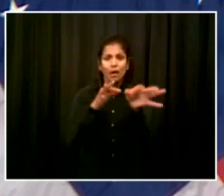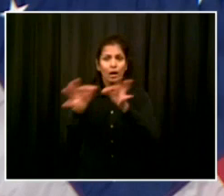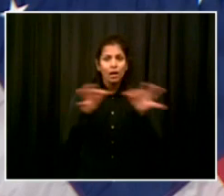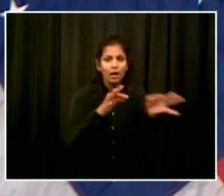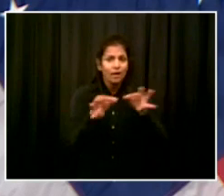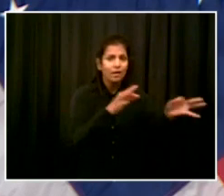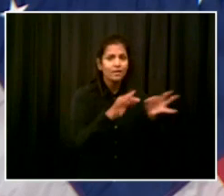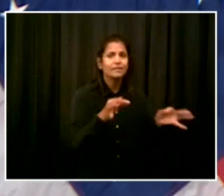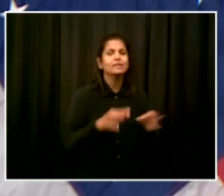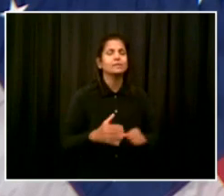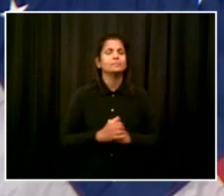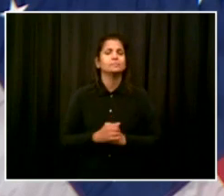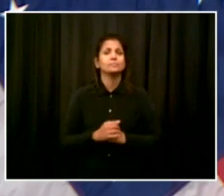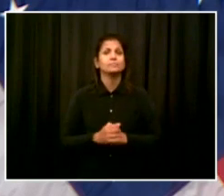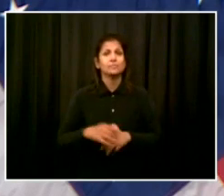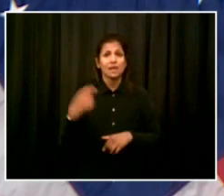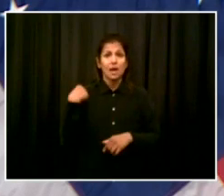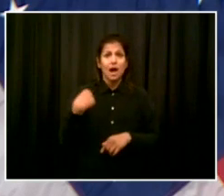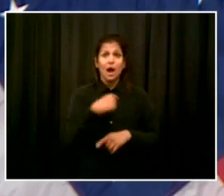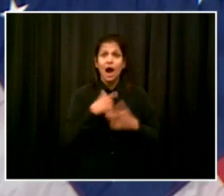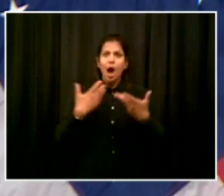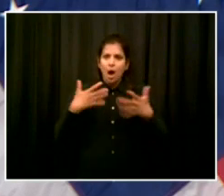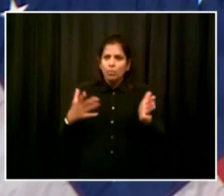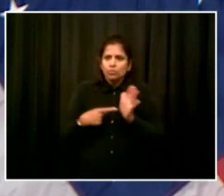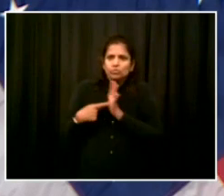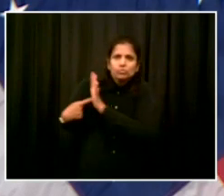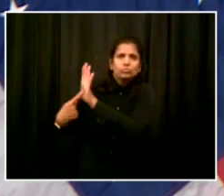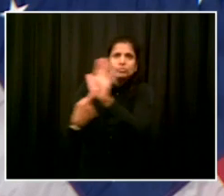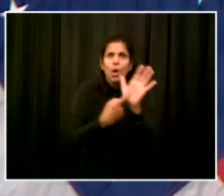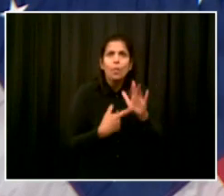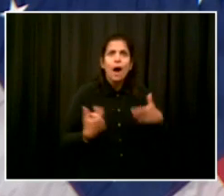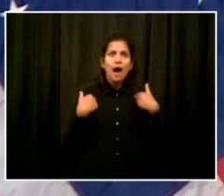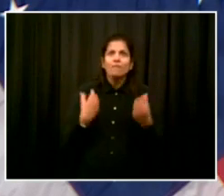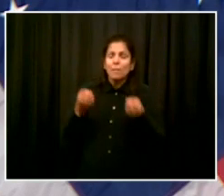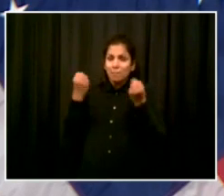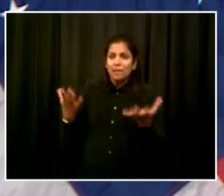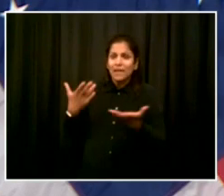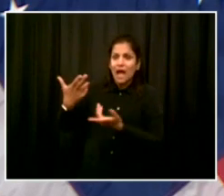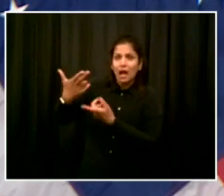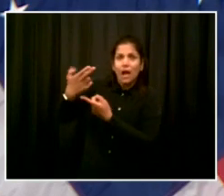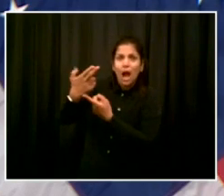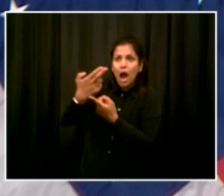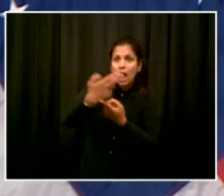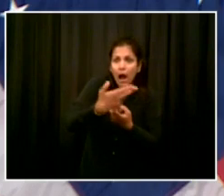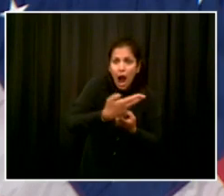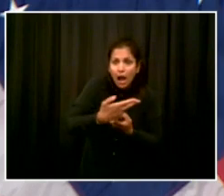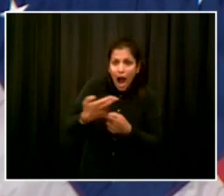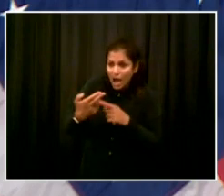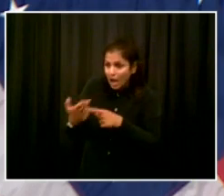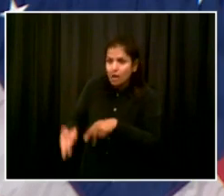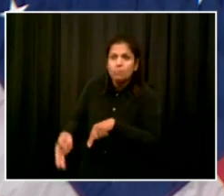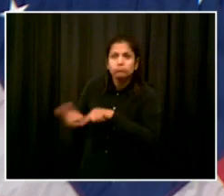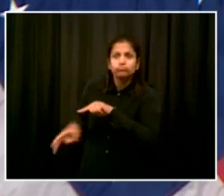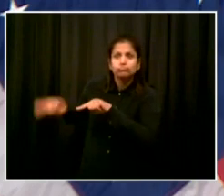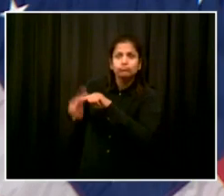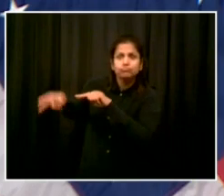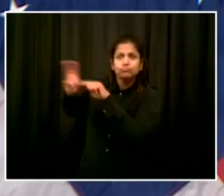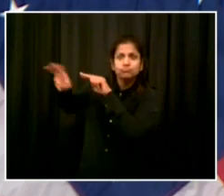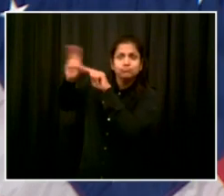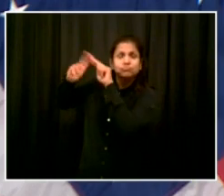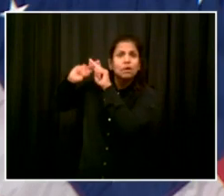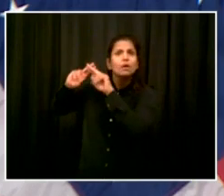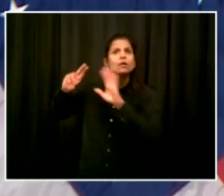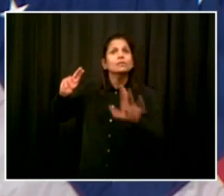were sitting in that CompStat meeting last night, you would hear the frustration of some of the command level officers in terms of, again, everything I've